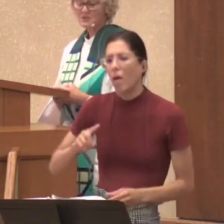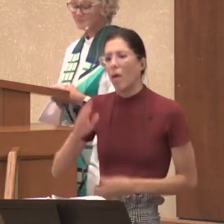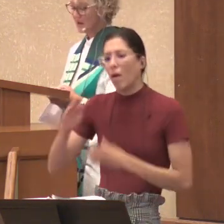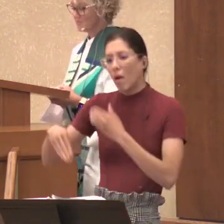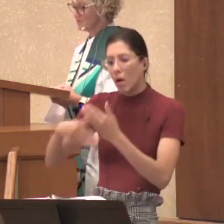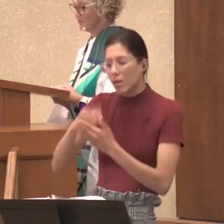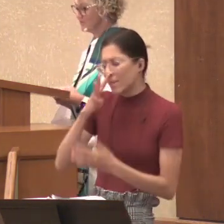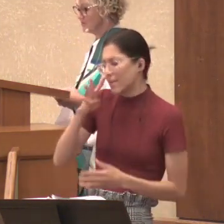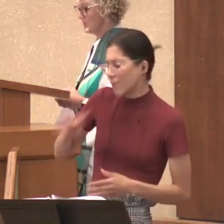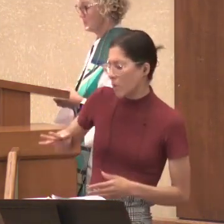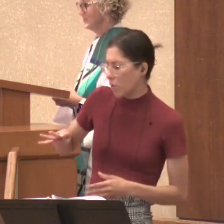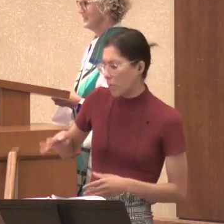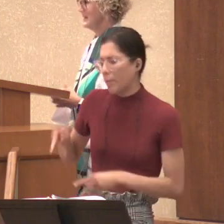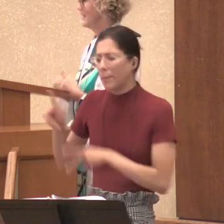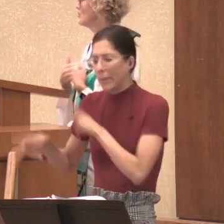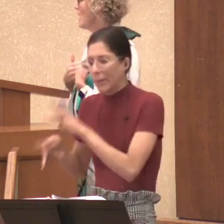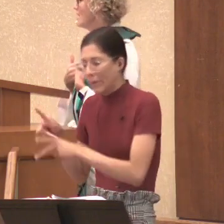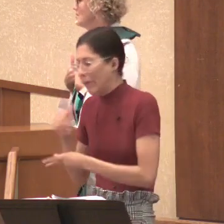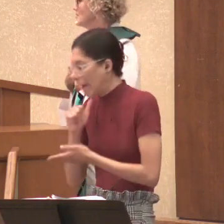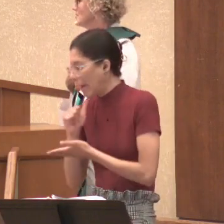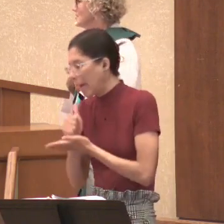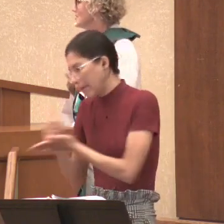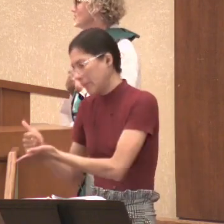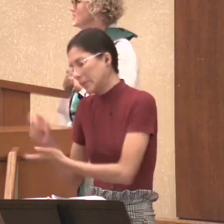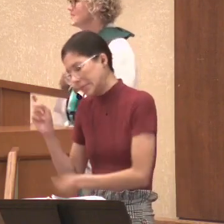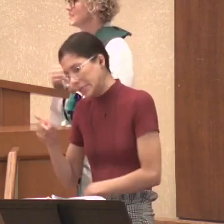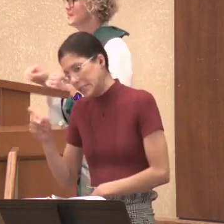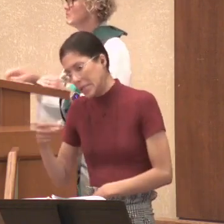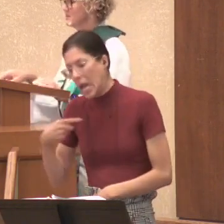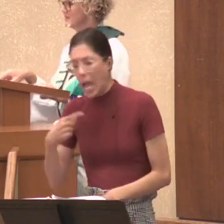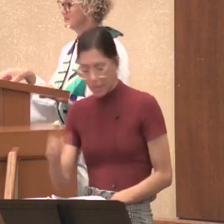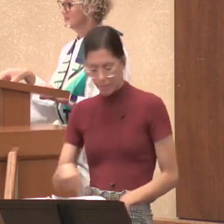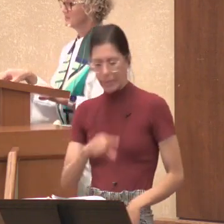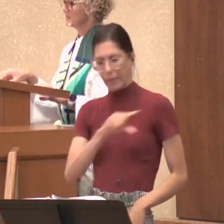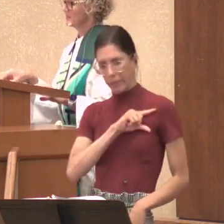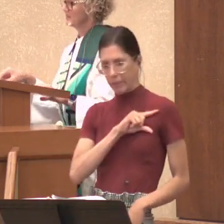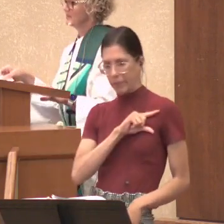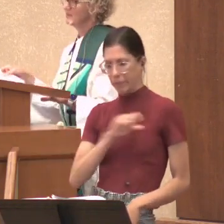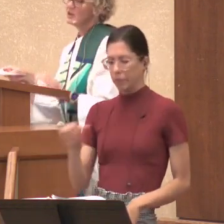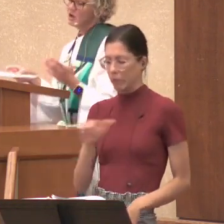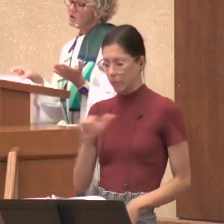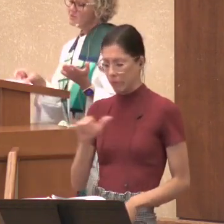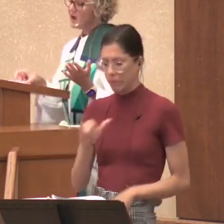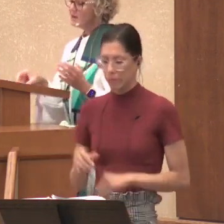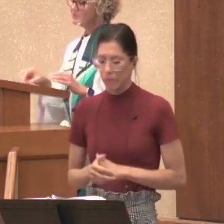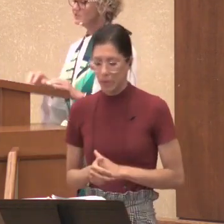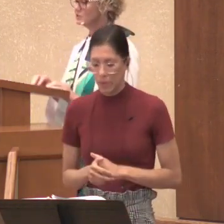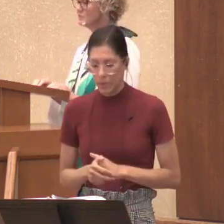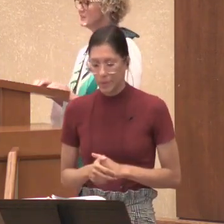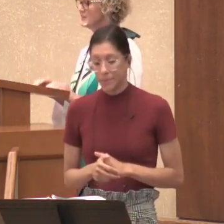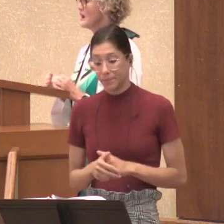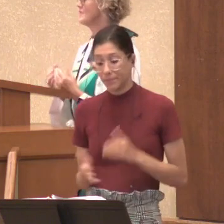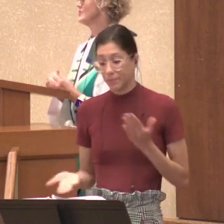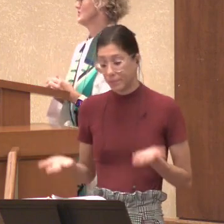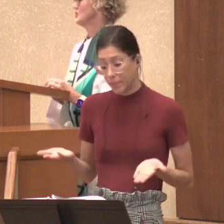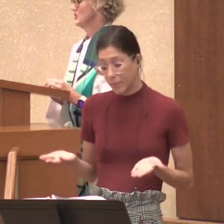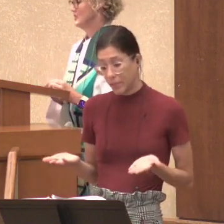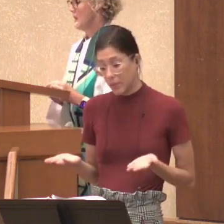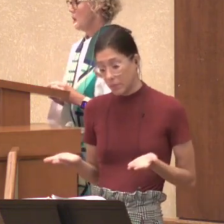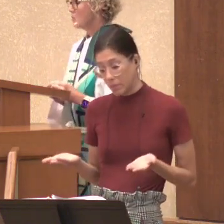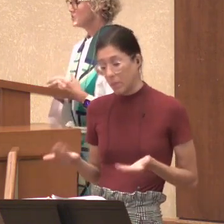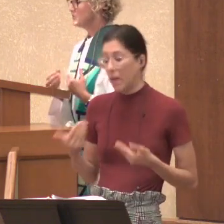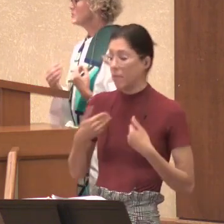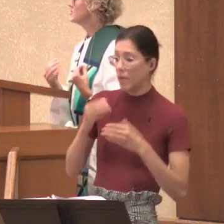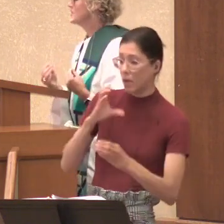at some time or another. I know I'm just as guilty as anyone. Perhaps you've been in a